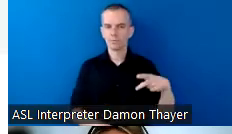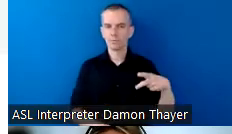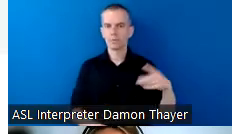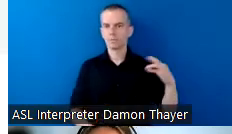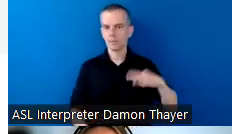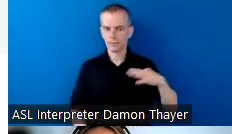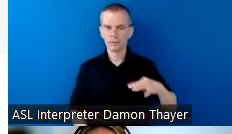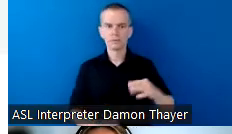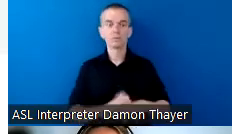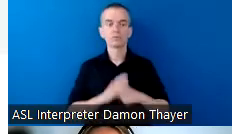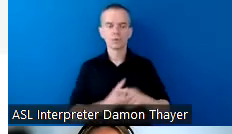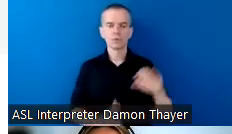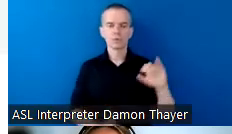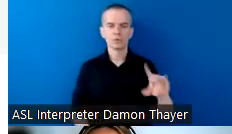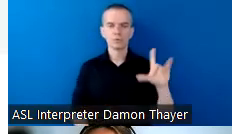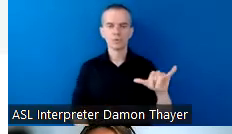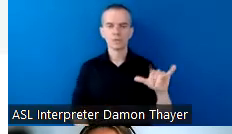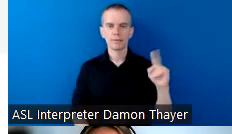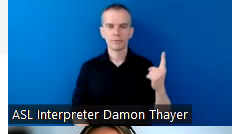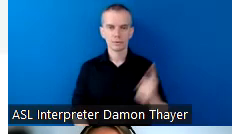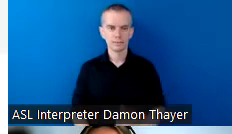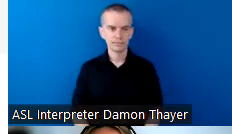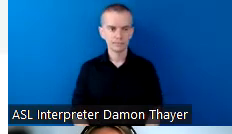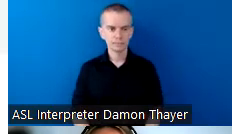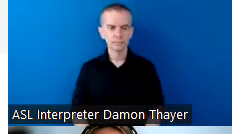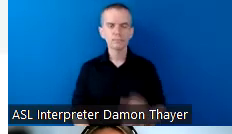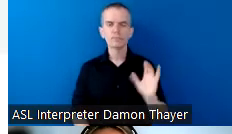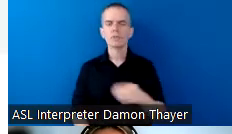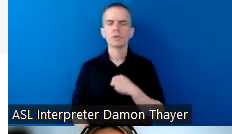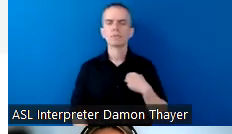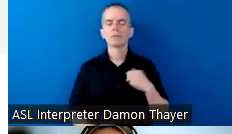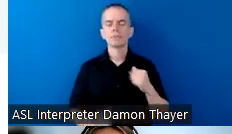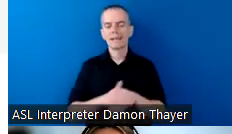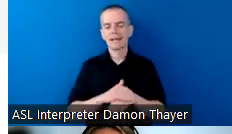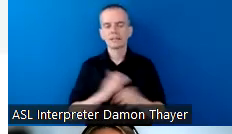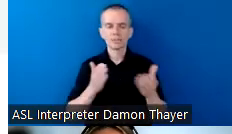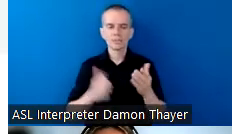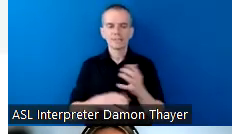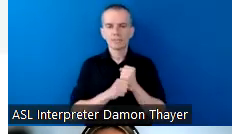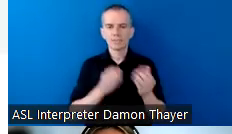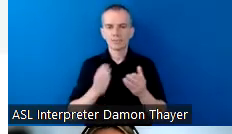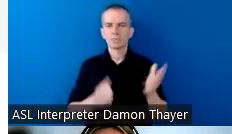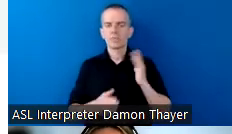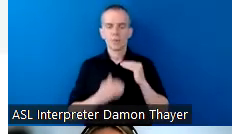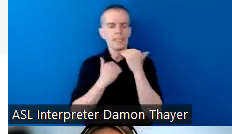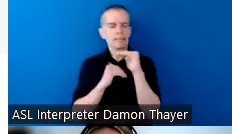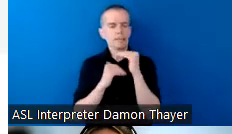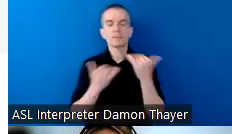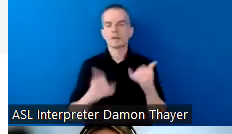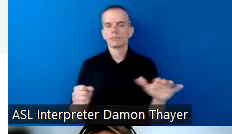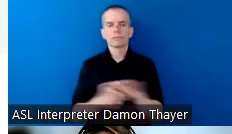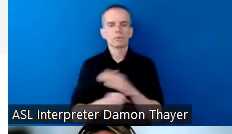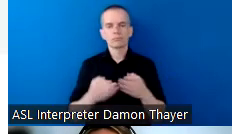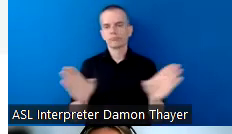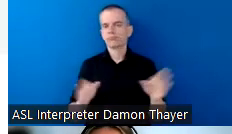1st. So these members will now be able to access and receive services that was previously limited by Citizen